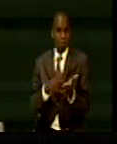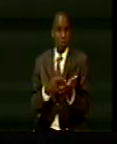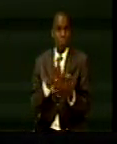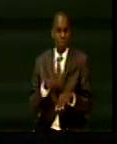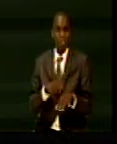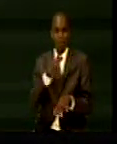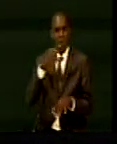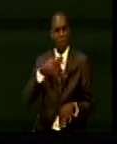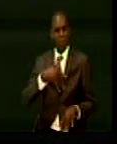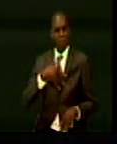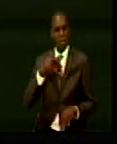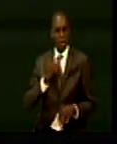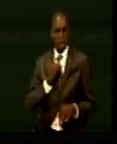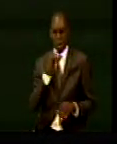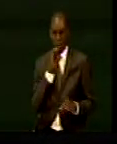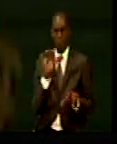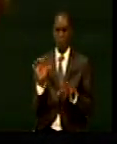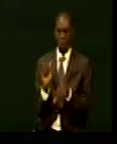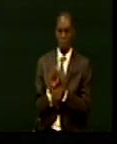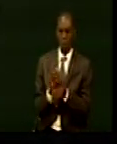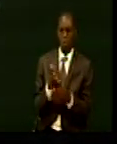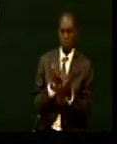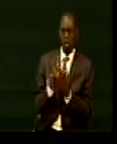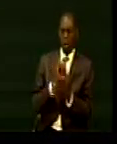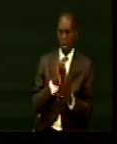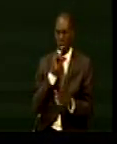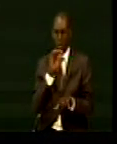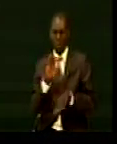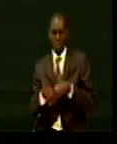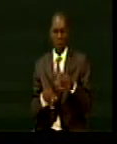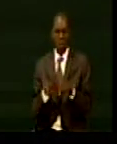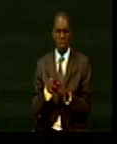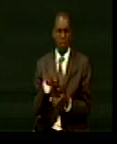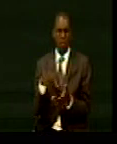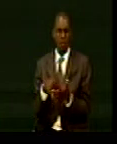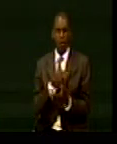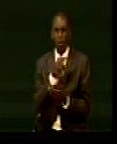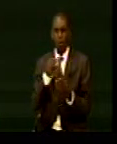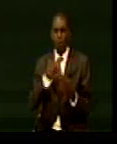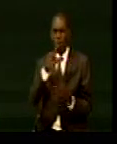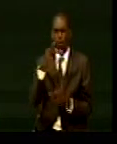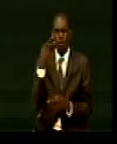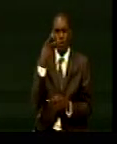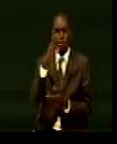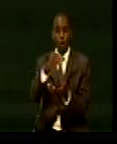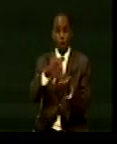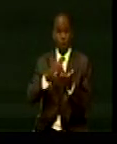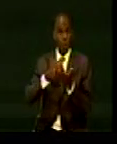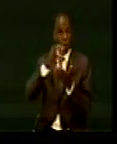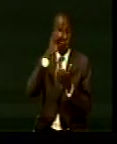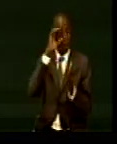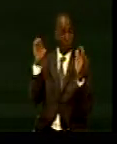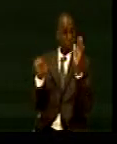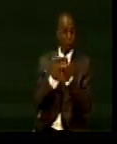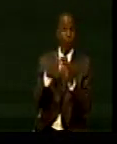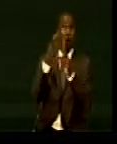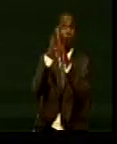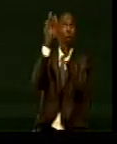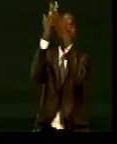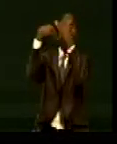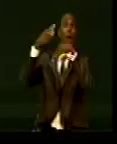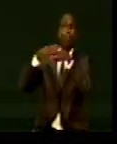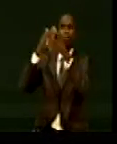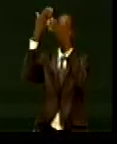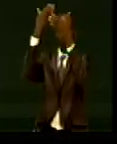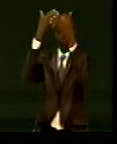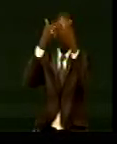and I'm walking like this, I'm walking like this. And when you see your picture taken from heaven, you say, I didn't know it was